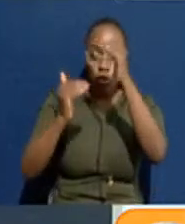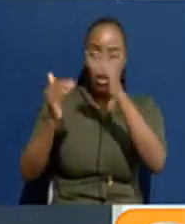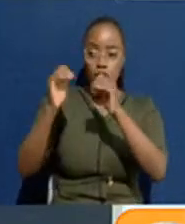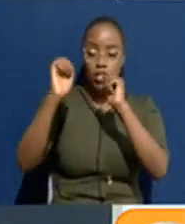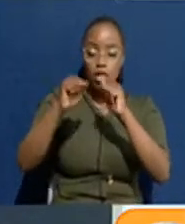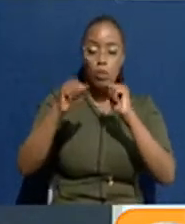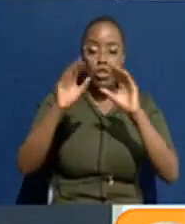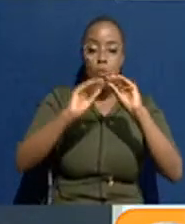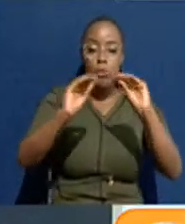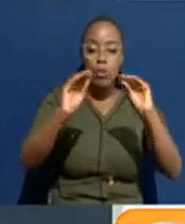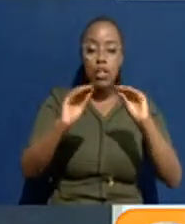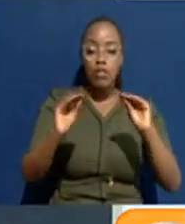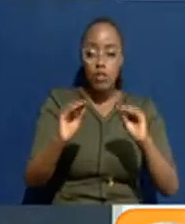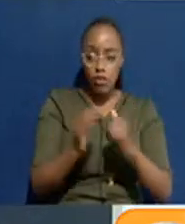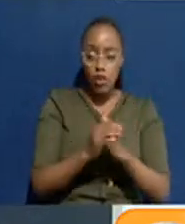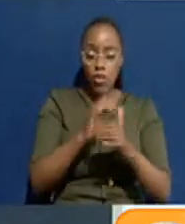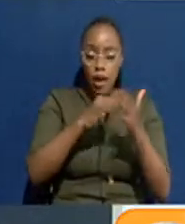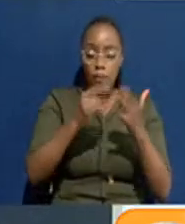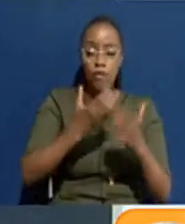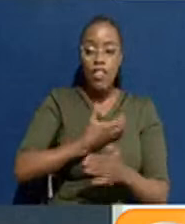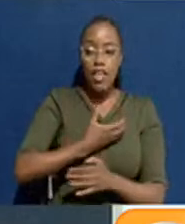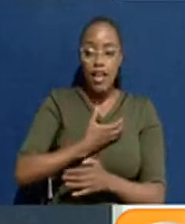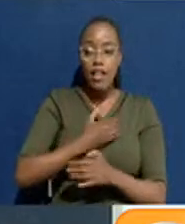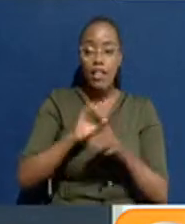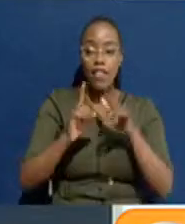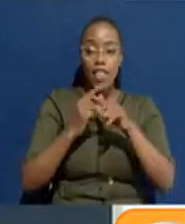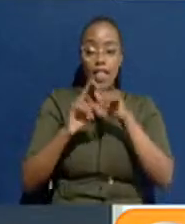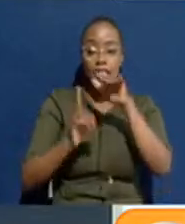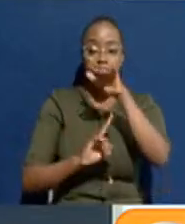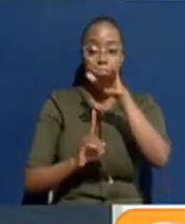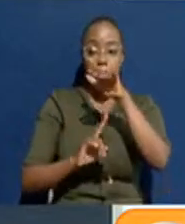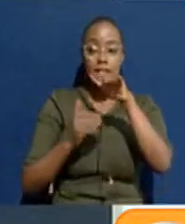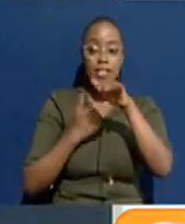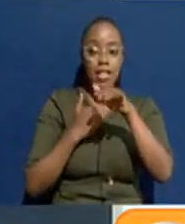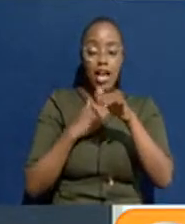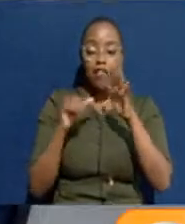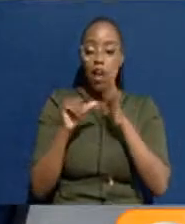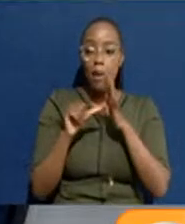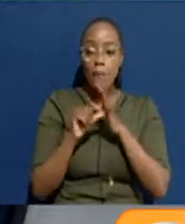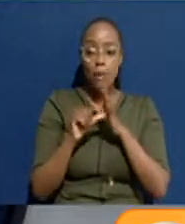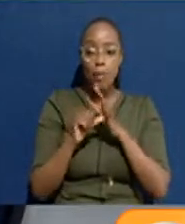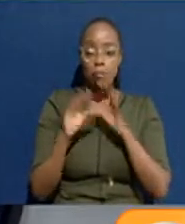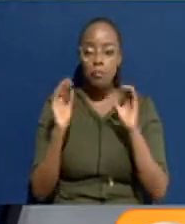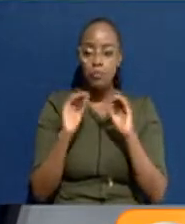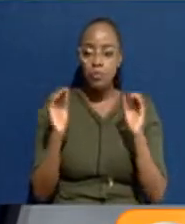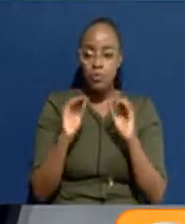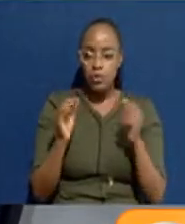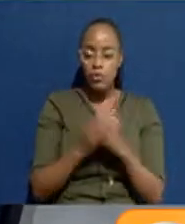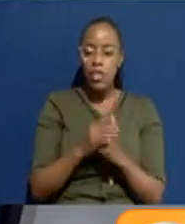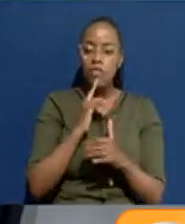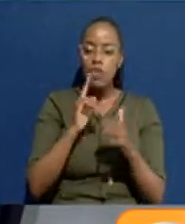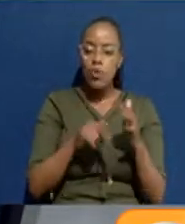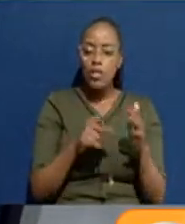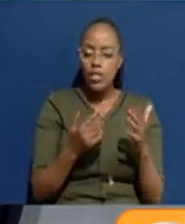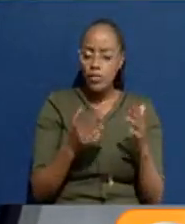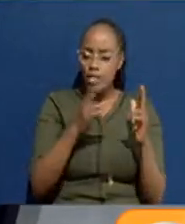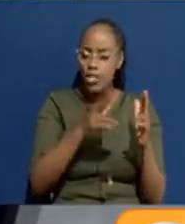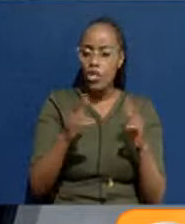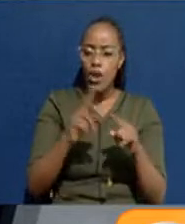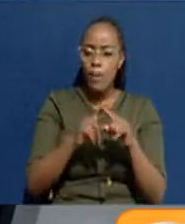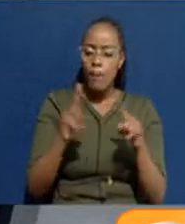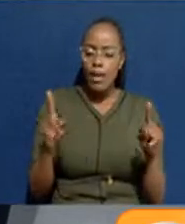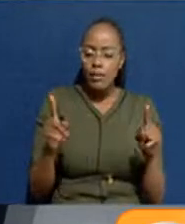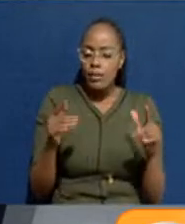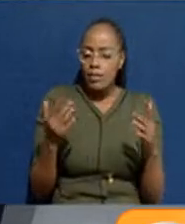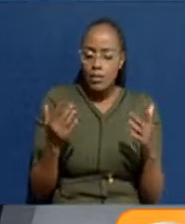can teach. And with approval of the council, the ministry should not have a problem. Okay. You're saying this is long overdue. They're